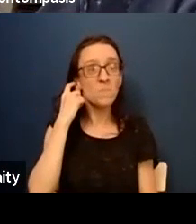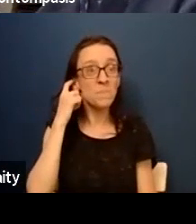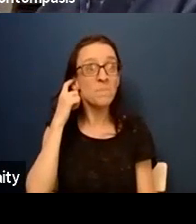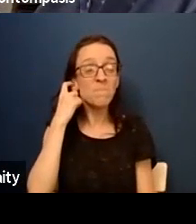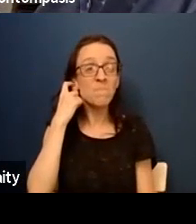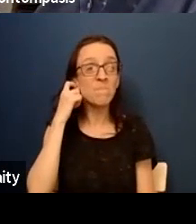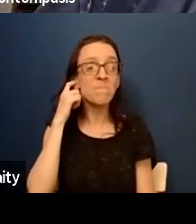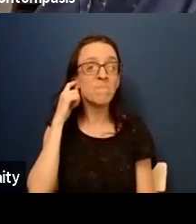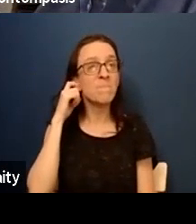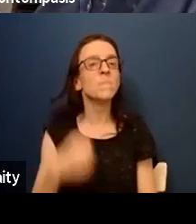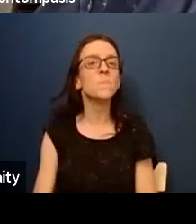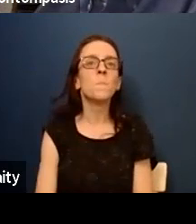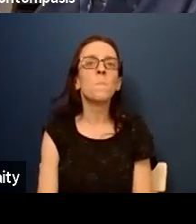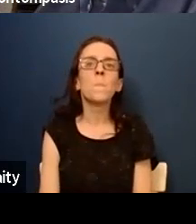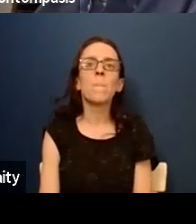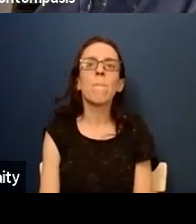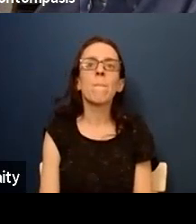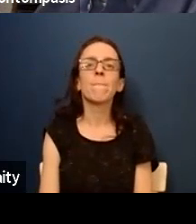So,